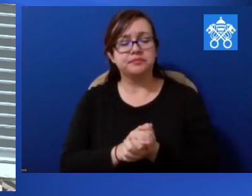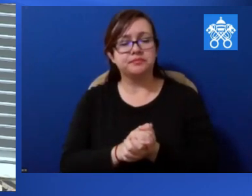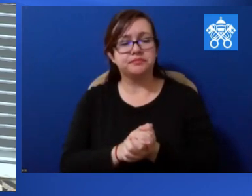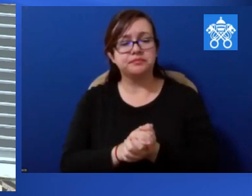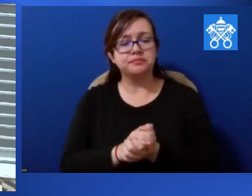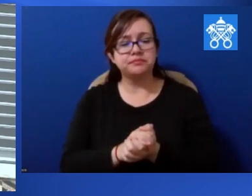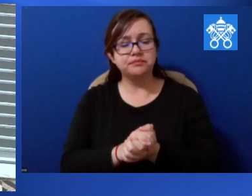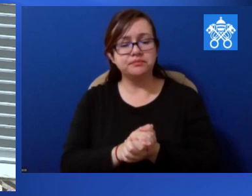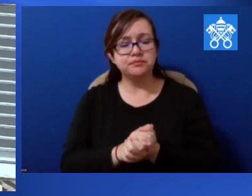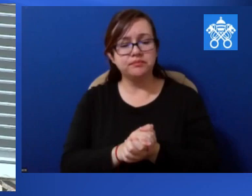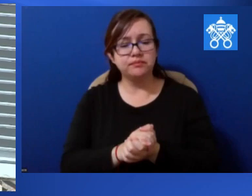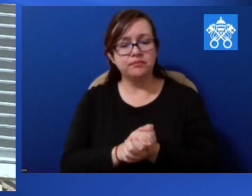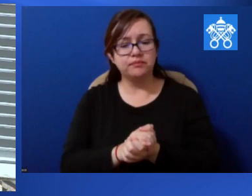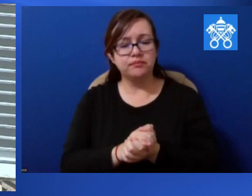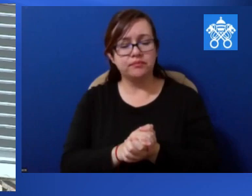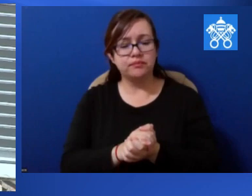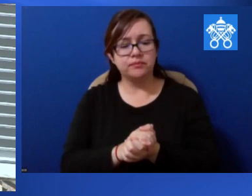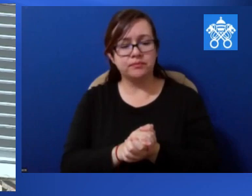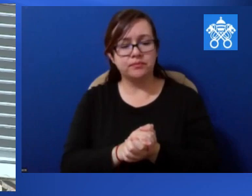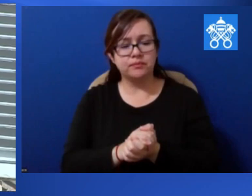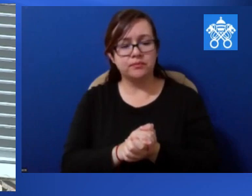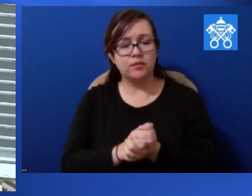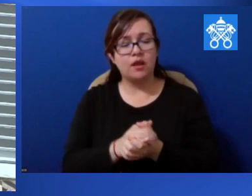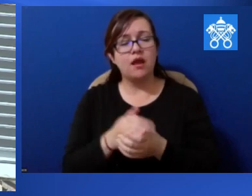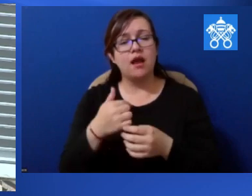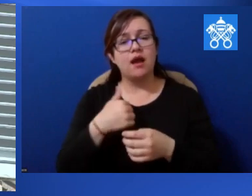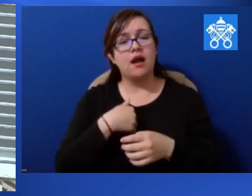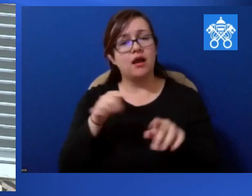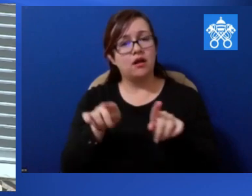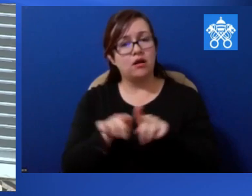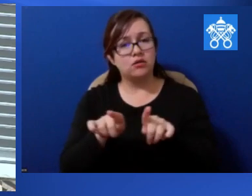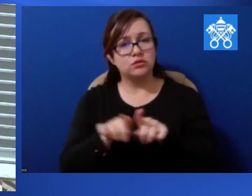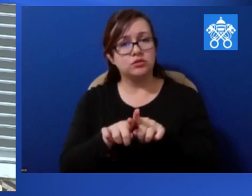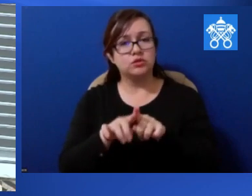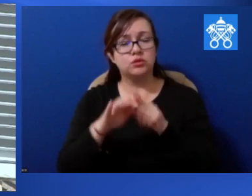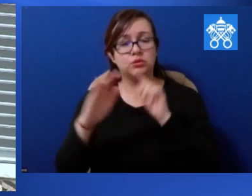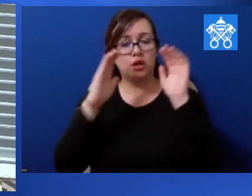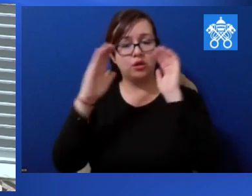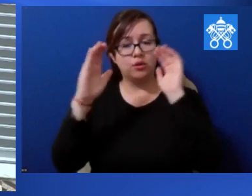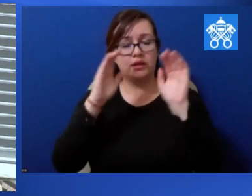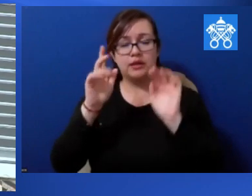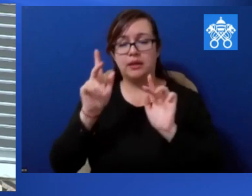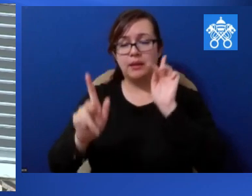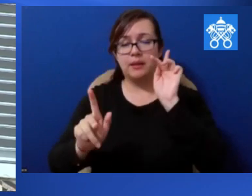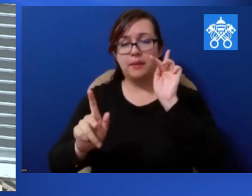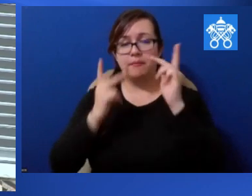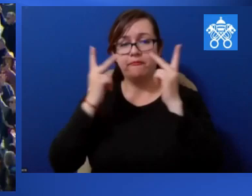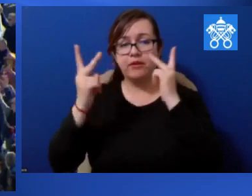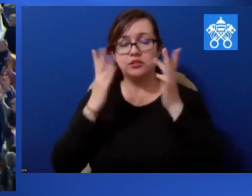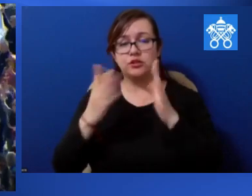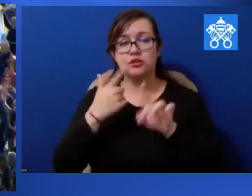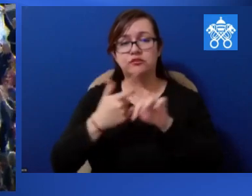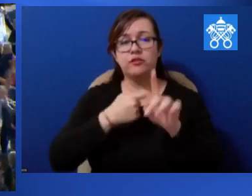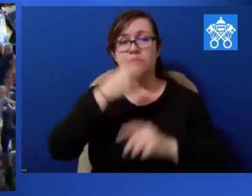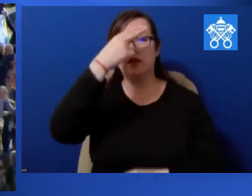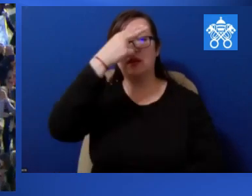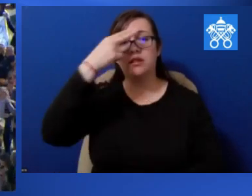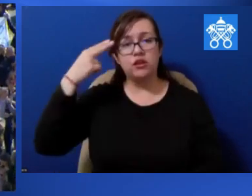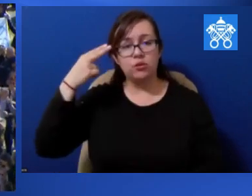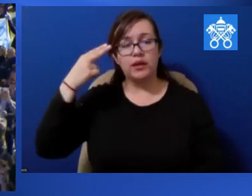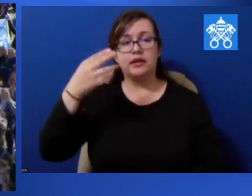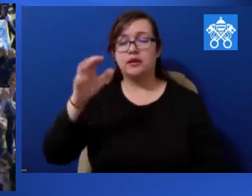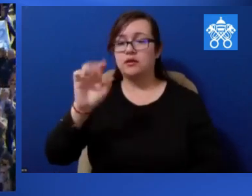to welcome them as they flee. I greet the pilgrims from Lithuania, as well as